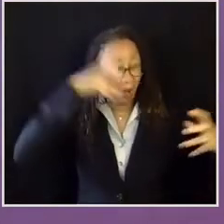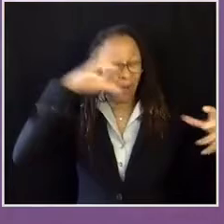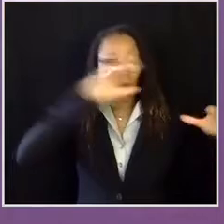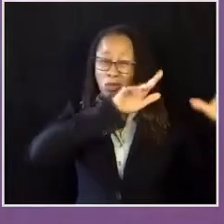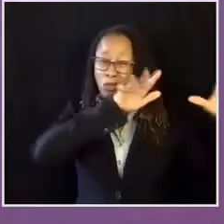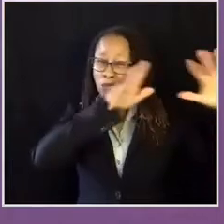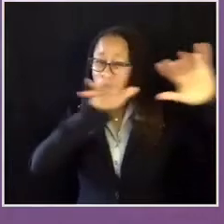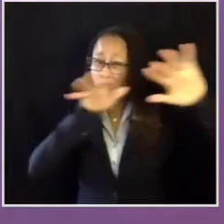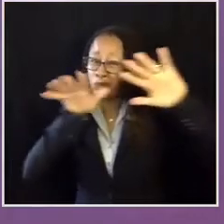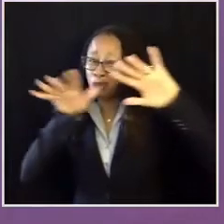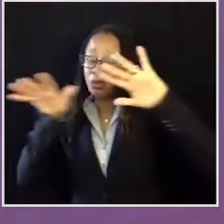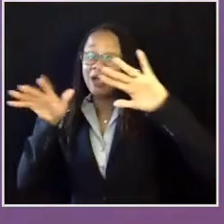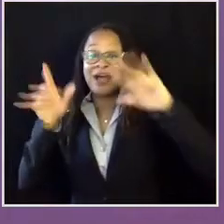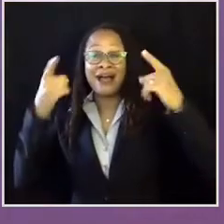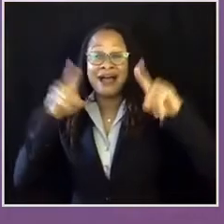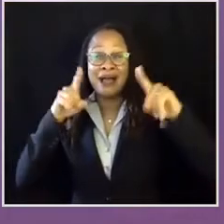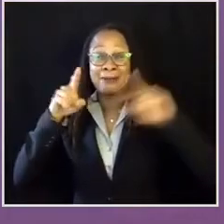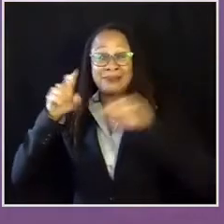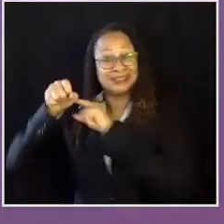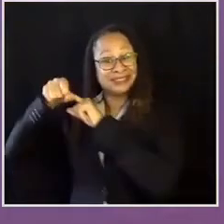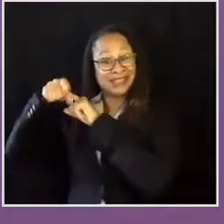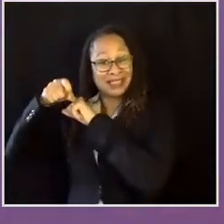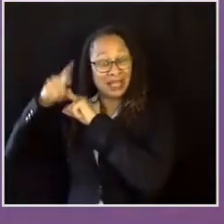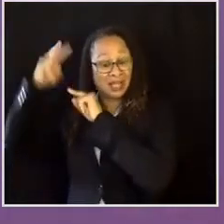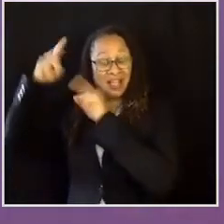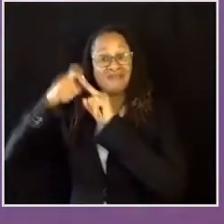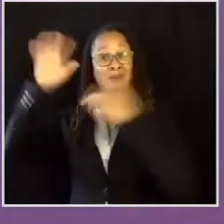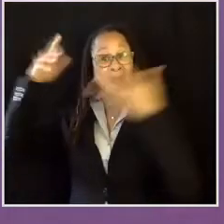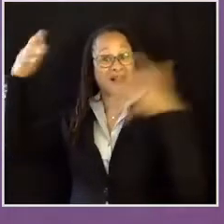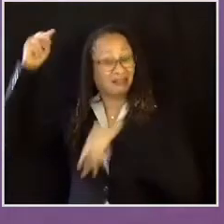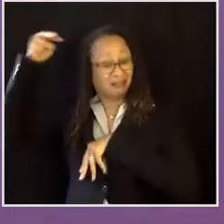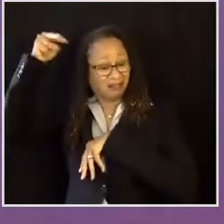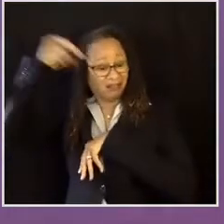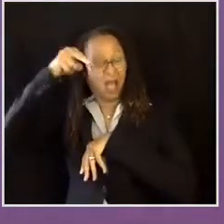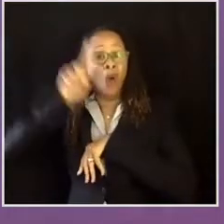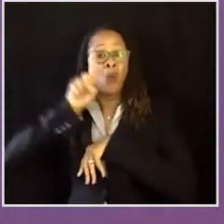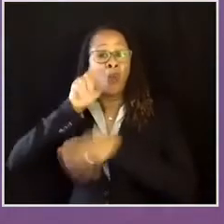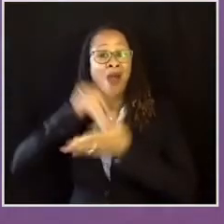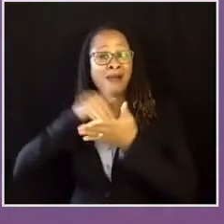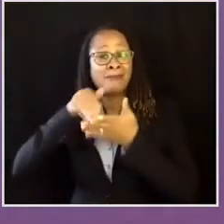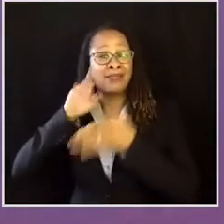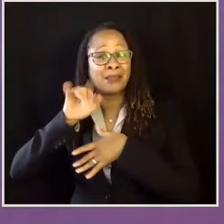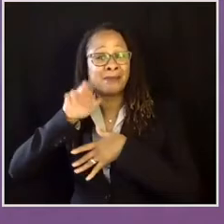NASA satellites can see them 1 million miles away in space.